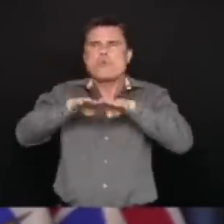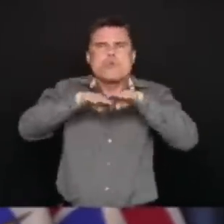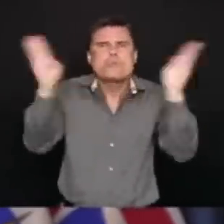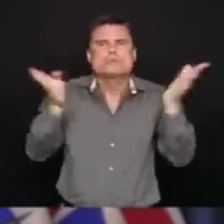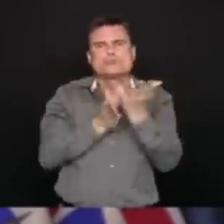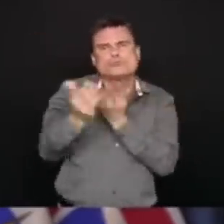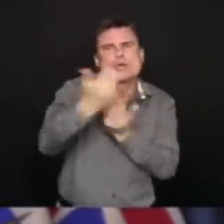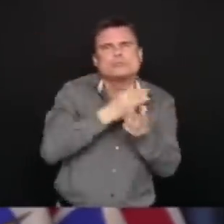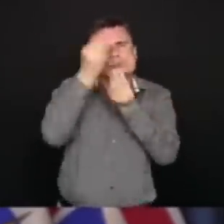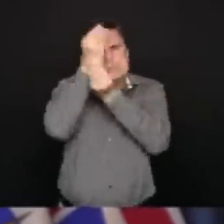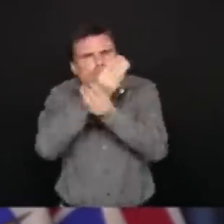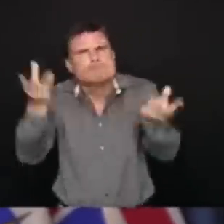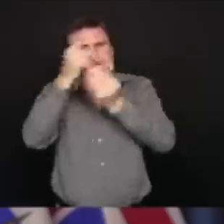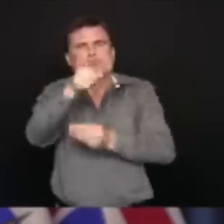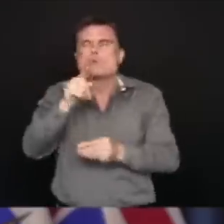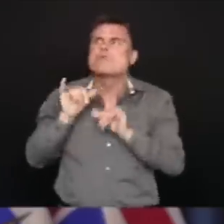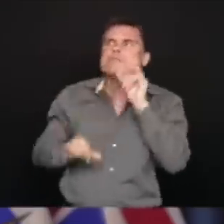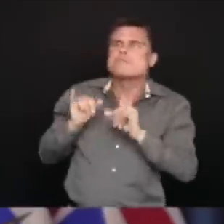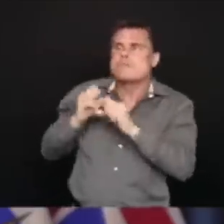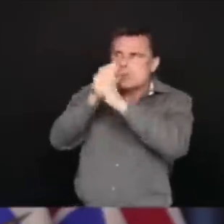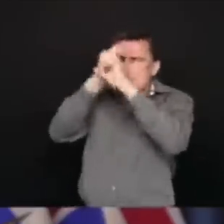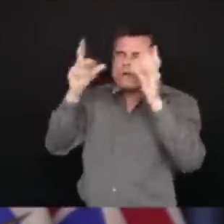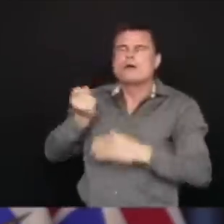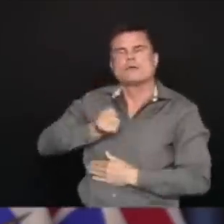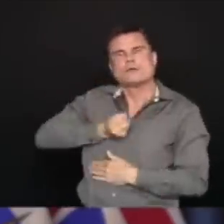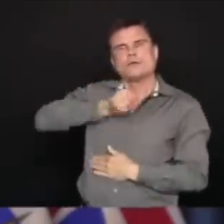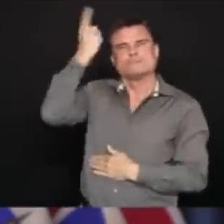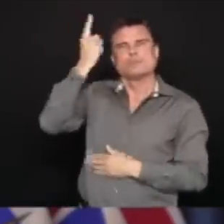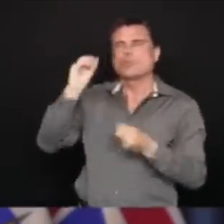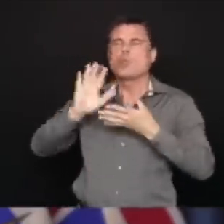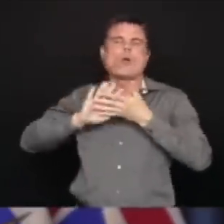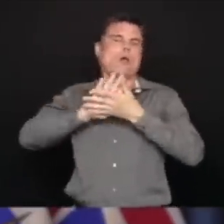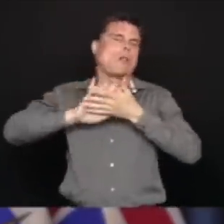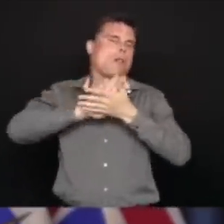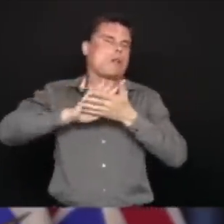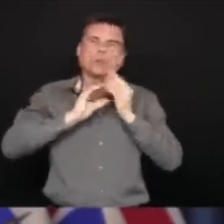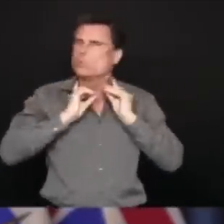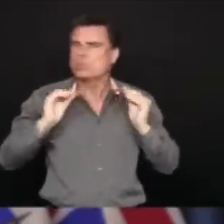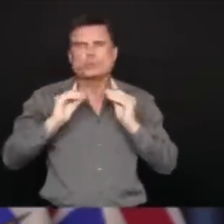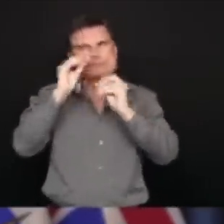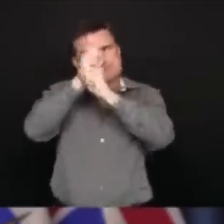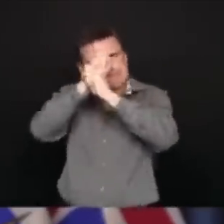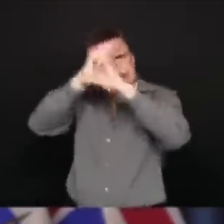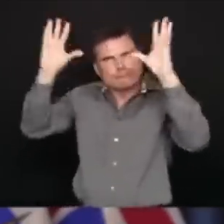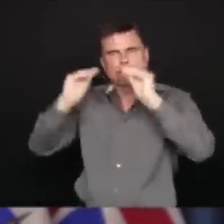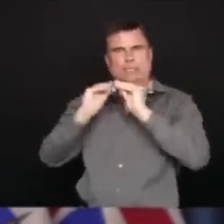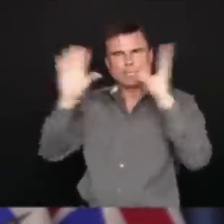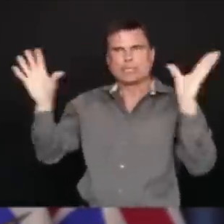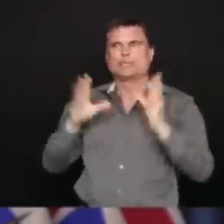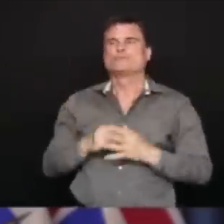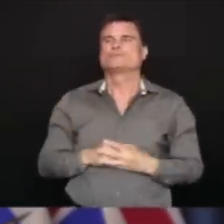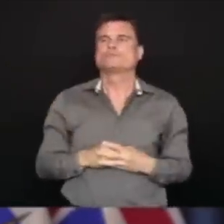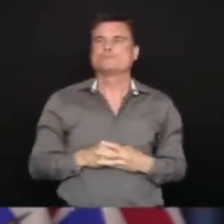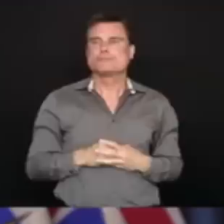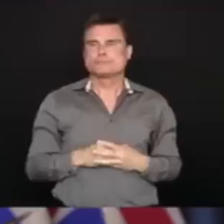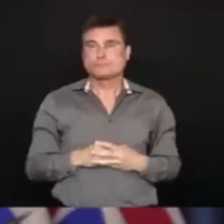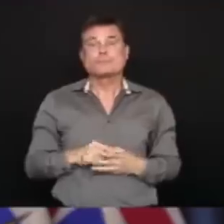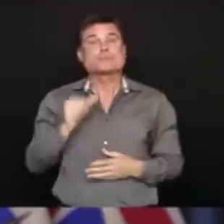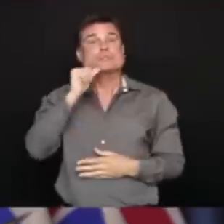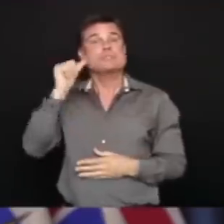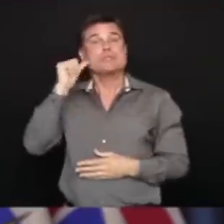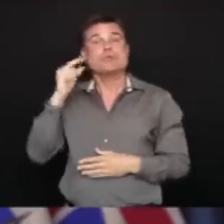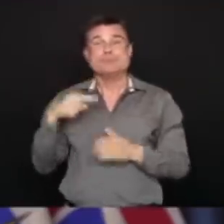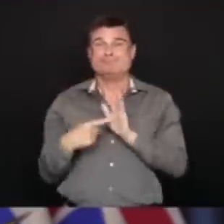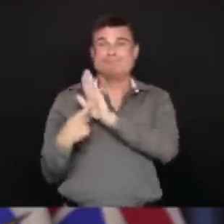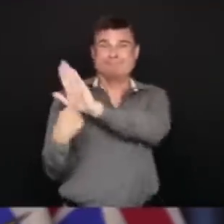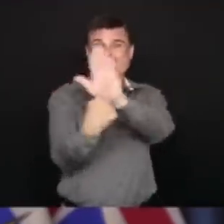pandemic. The modeling, as we talked about yesterday, shows us how we have done in the past few weeks, particularly since